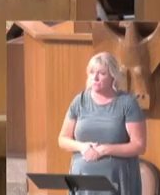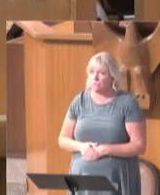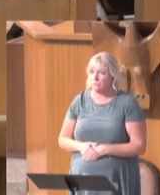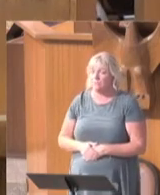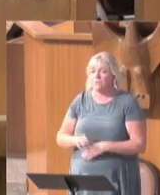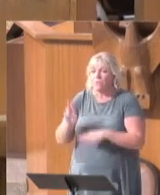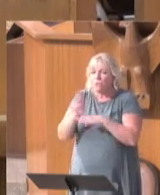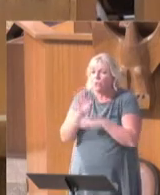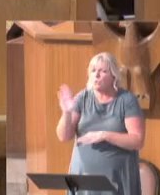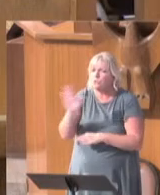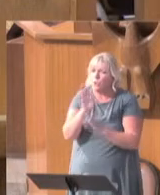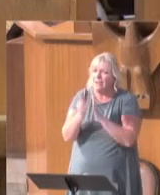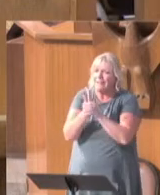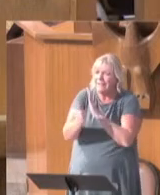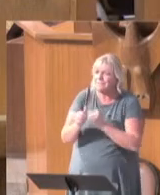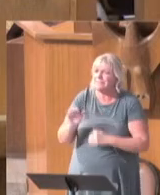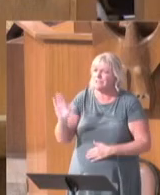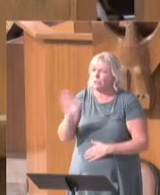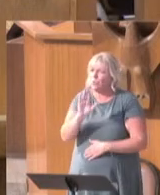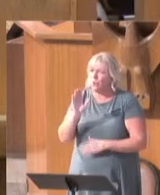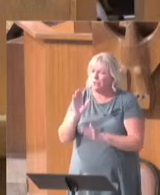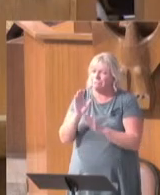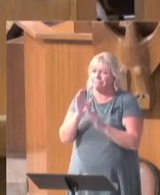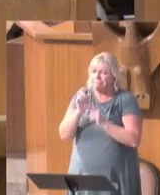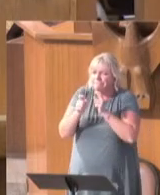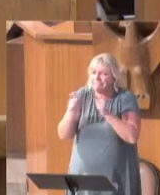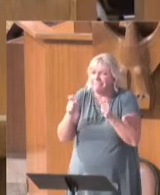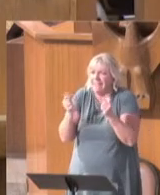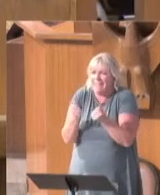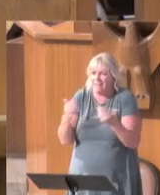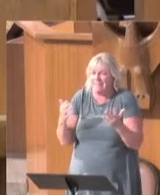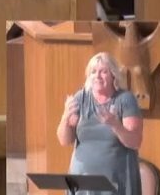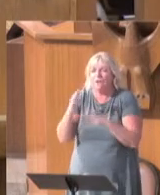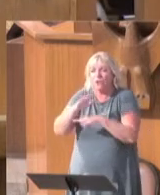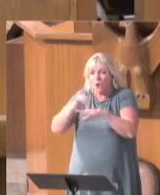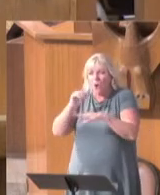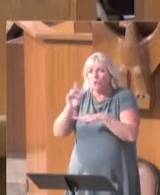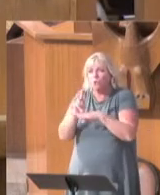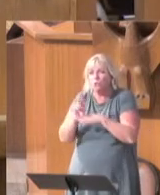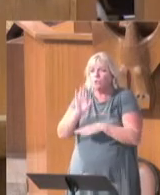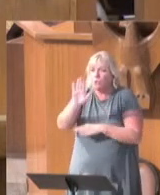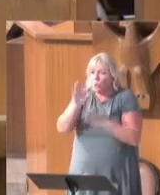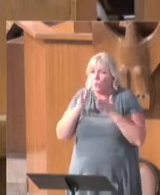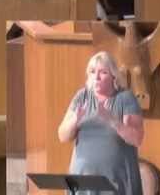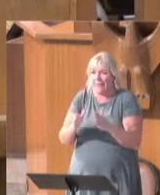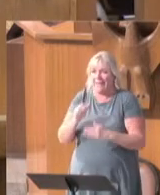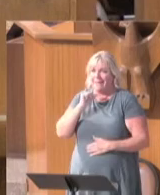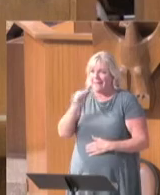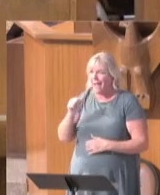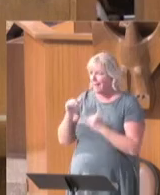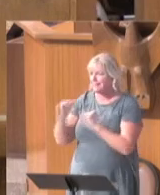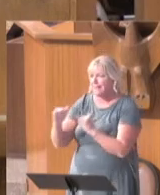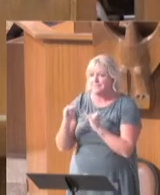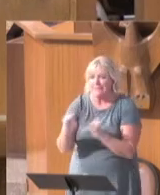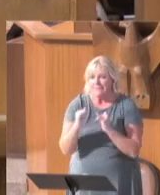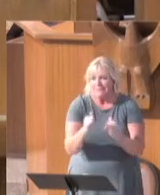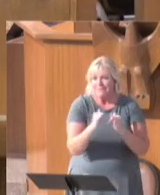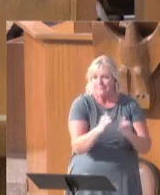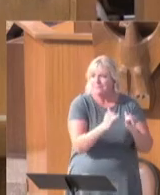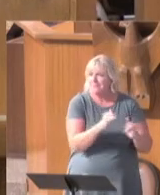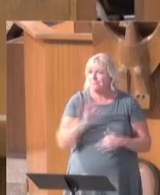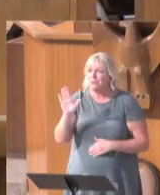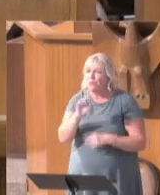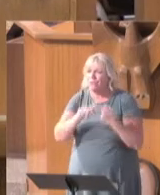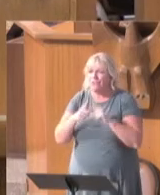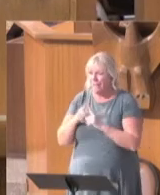your gifts and talents to glorify God in a unique way that is not going to look or feel the same as even your closest